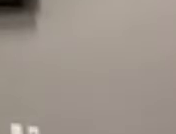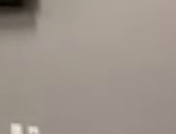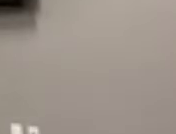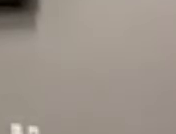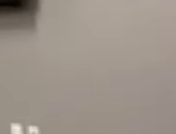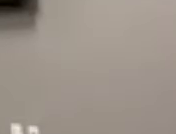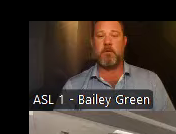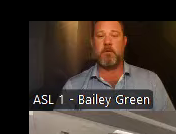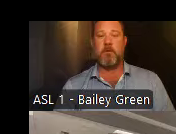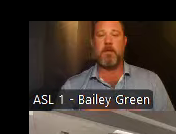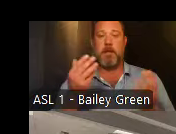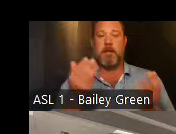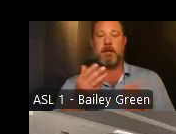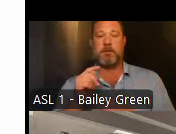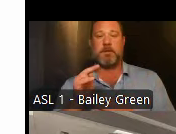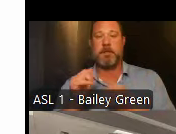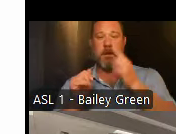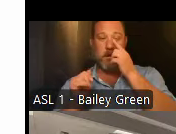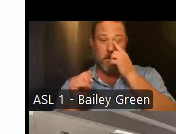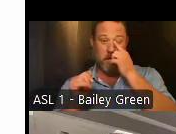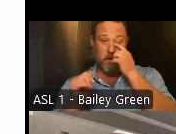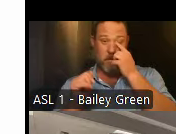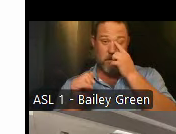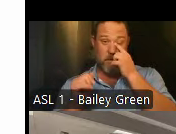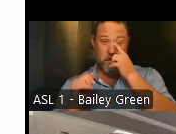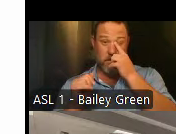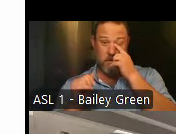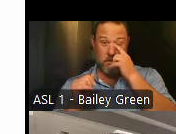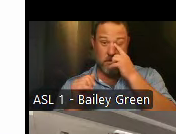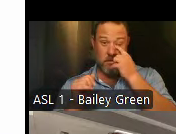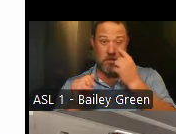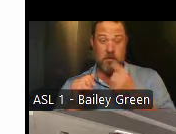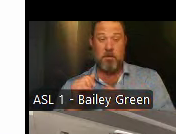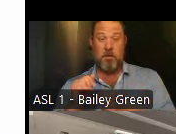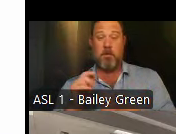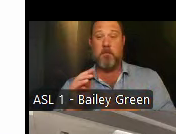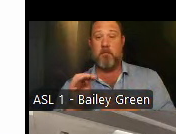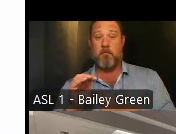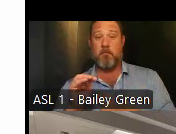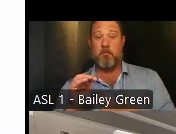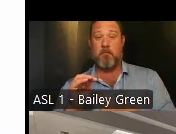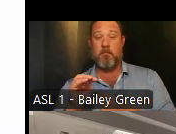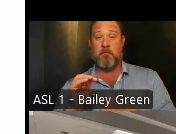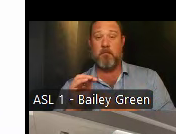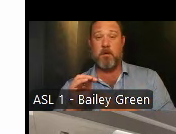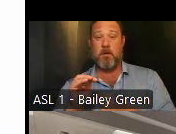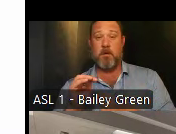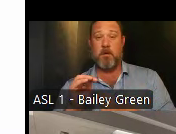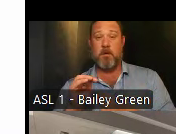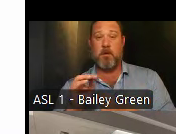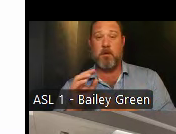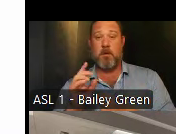introduce Tina Fung, Chief Alzheimer's Disease Section, California Department of Health.